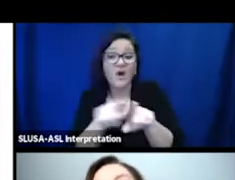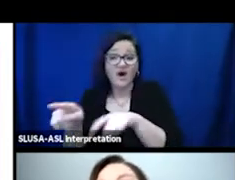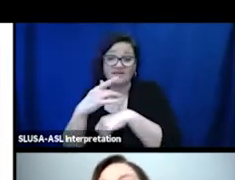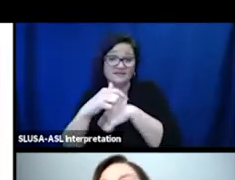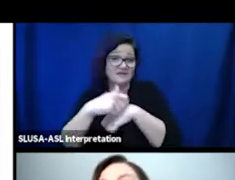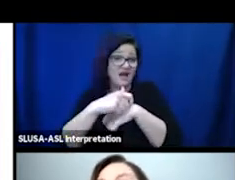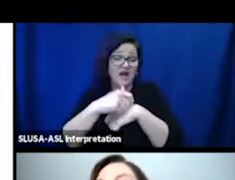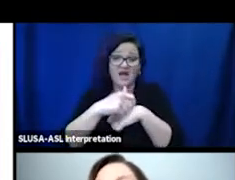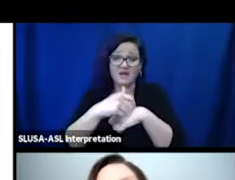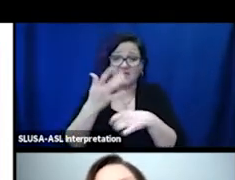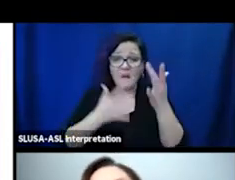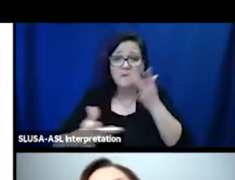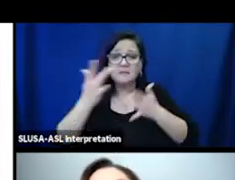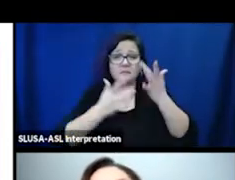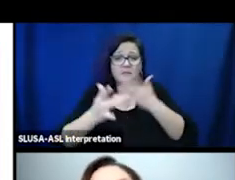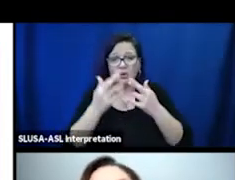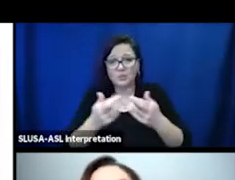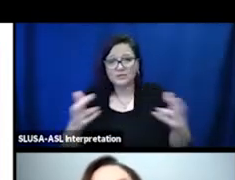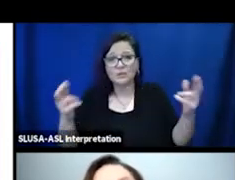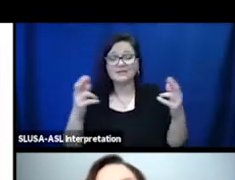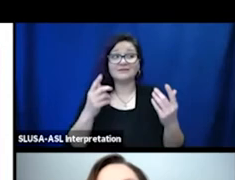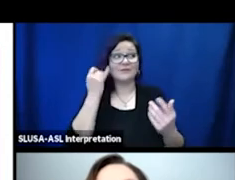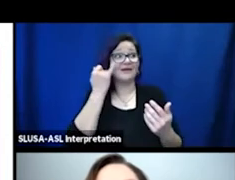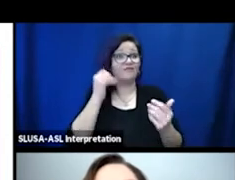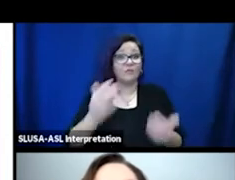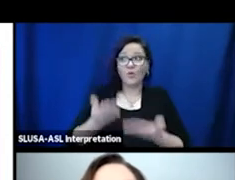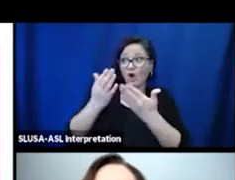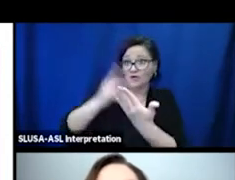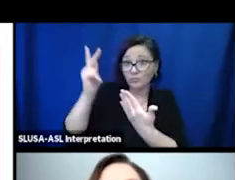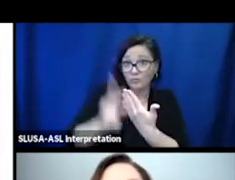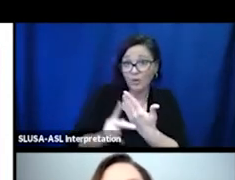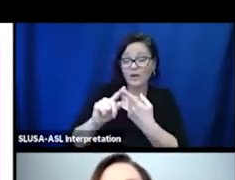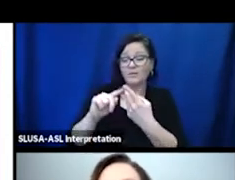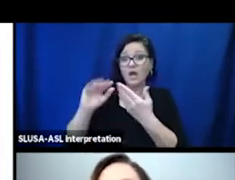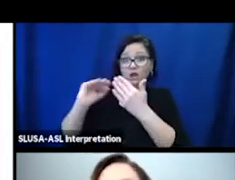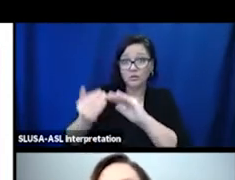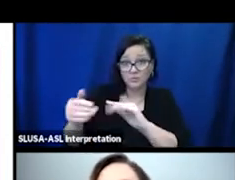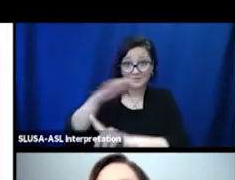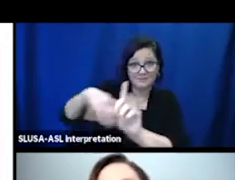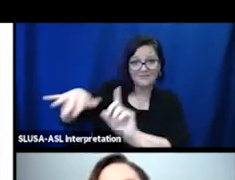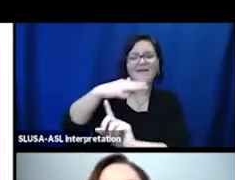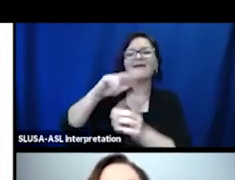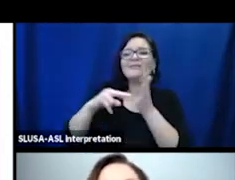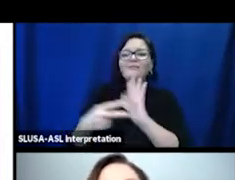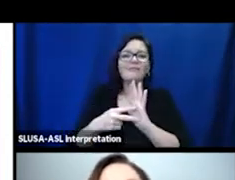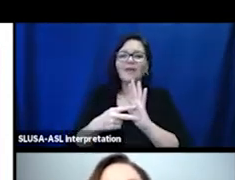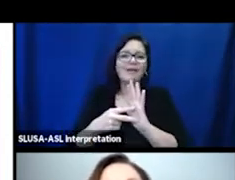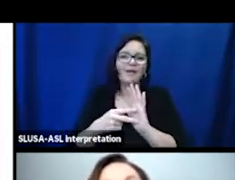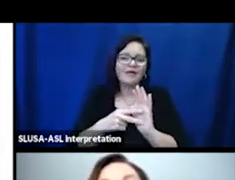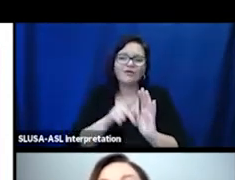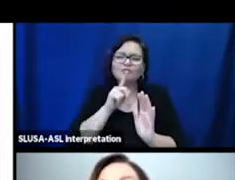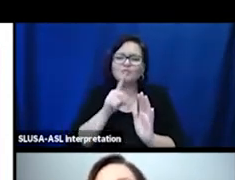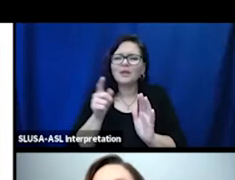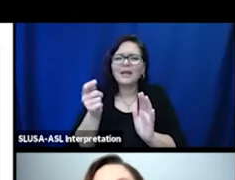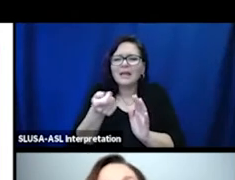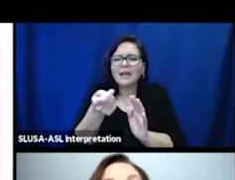resources. And offering this kind of program in a community space where there are very little things that they have to do in